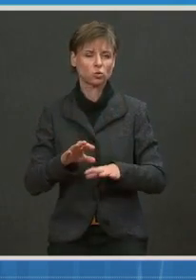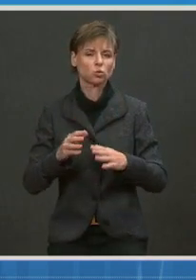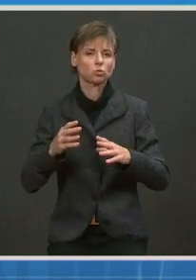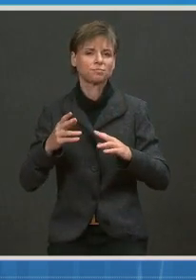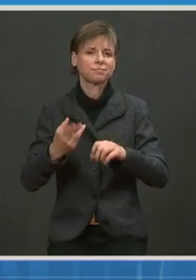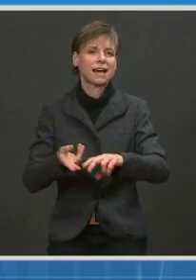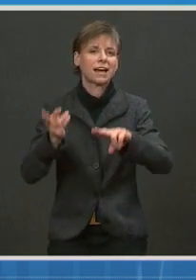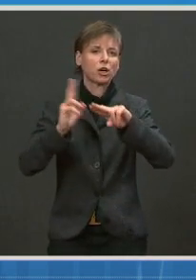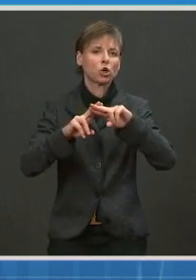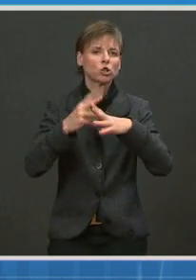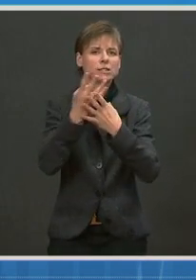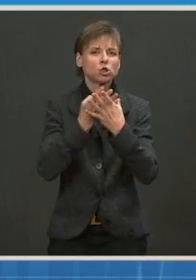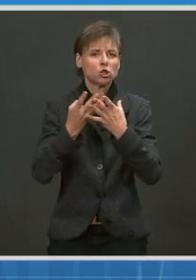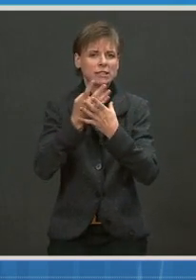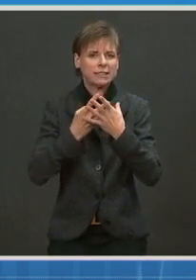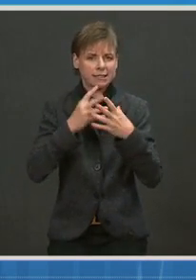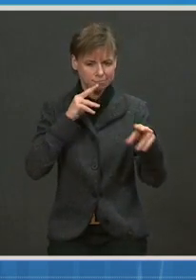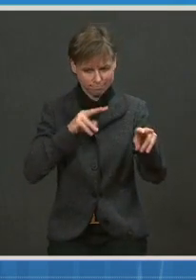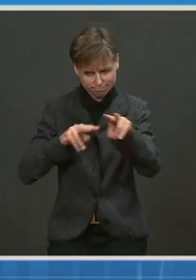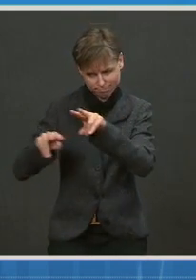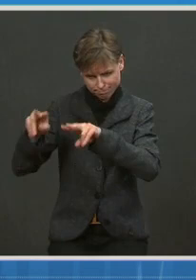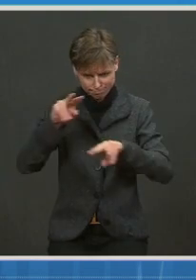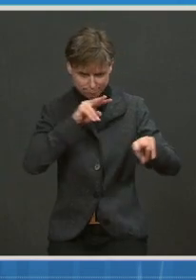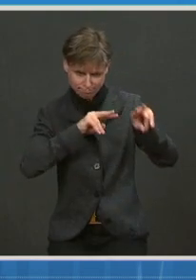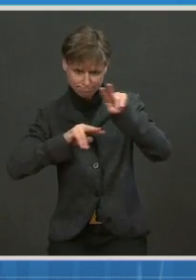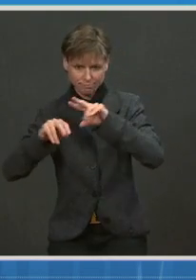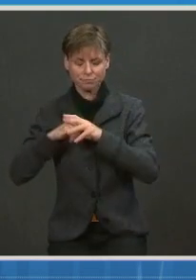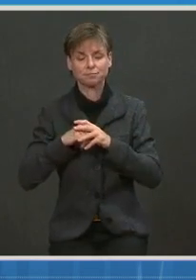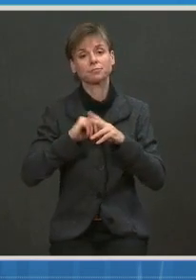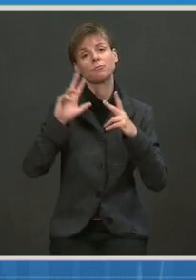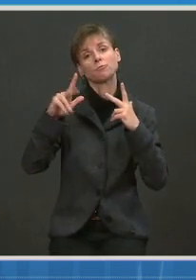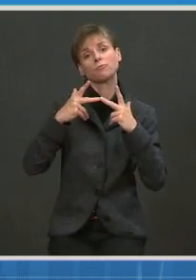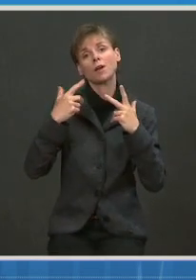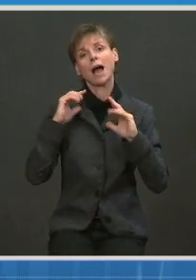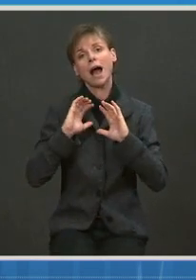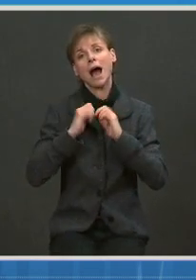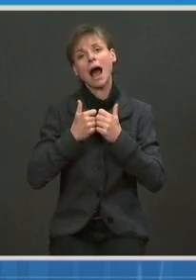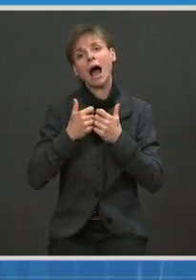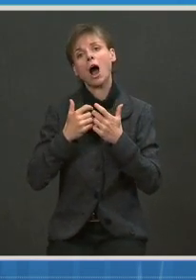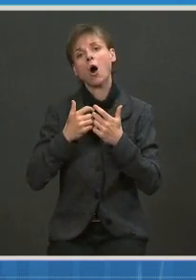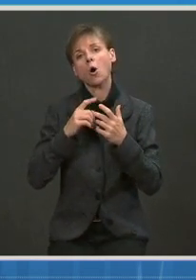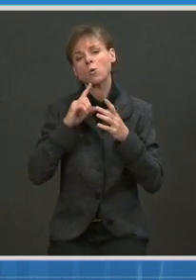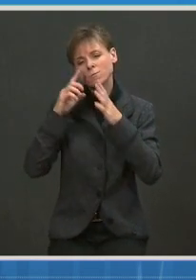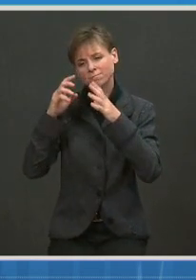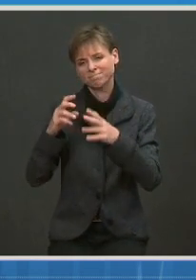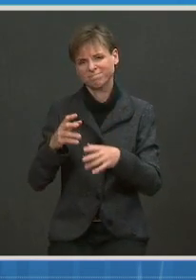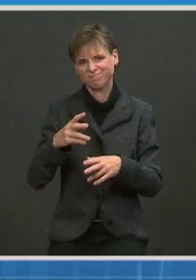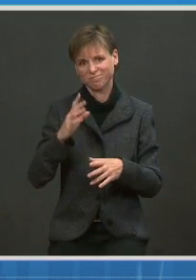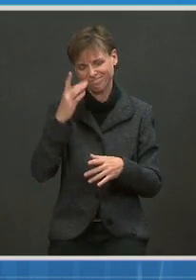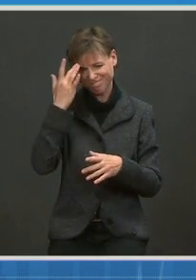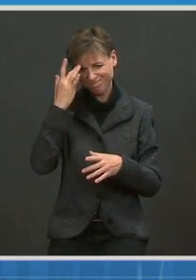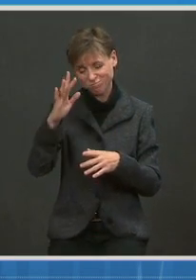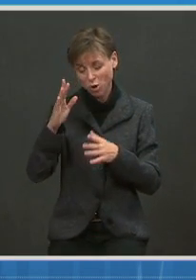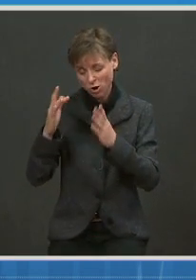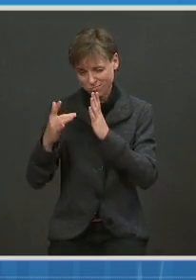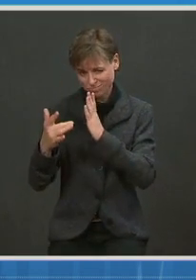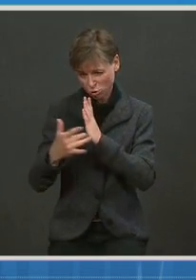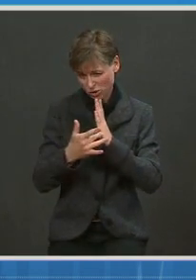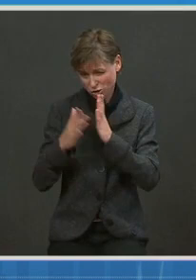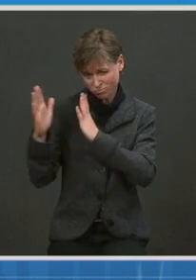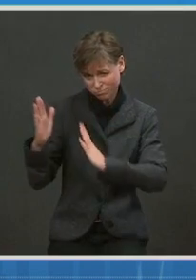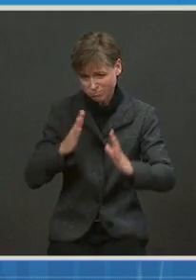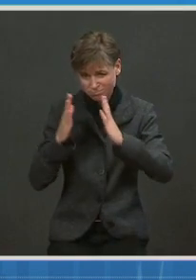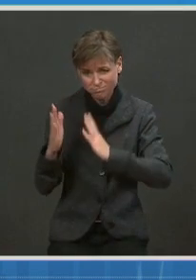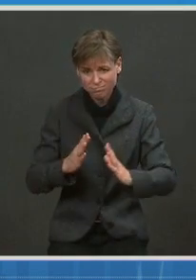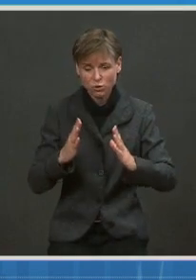surveillance. And third is how we can strategically invest in testing to ramp up the safety of